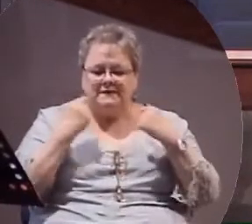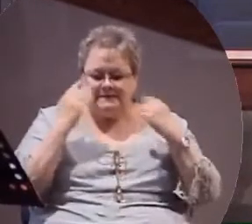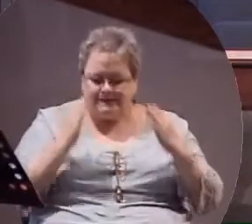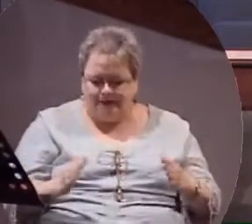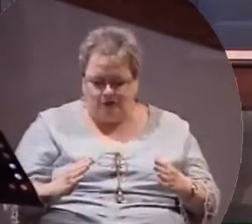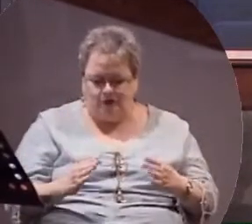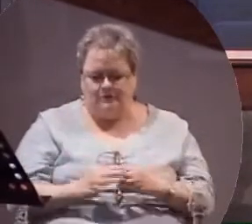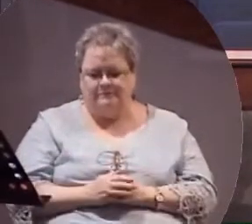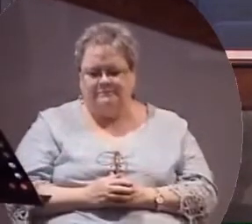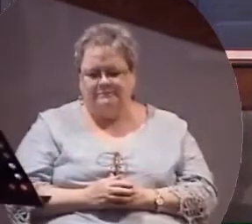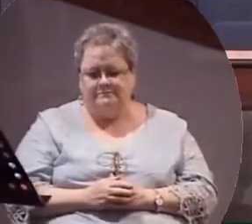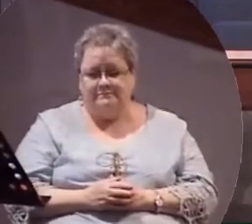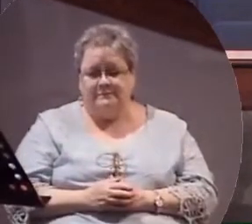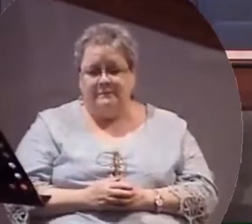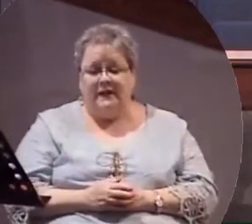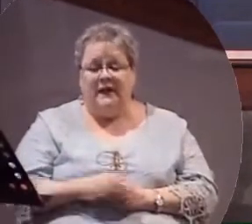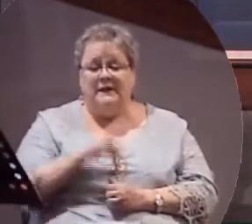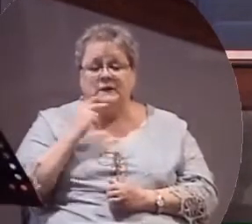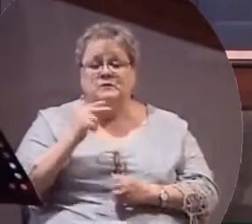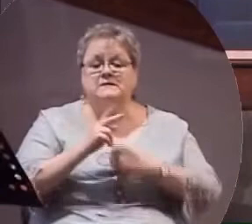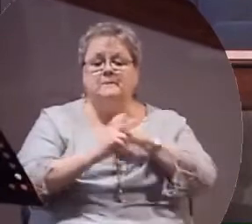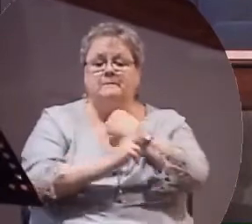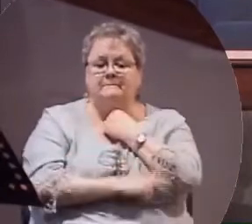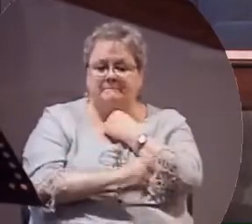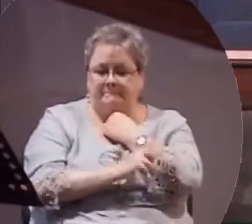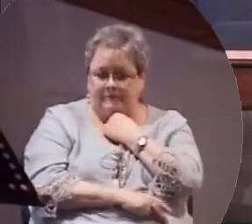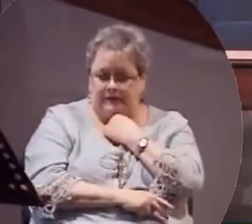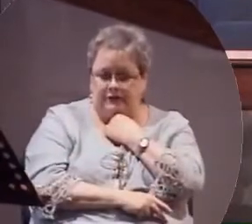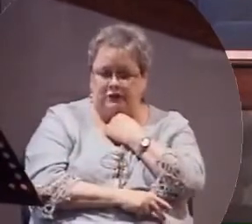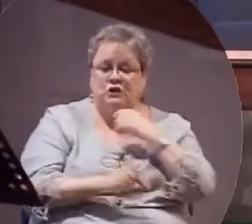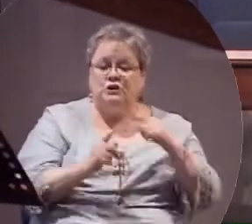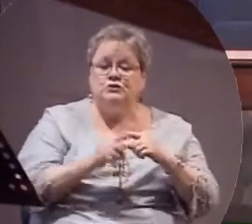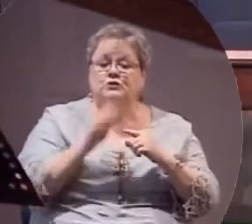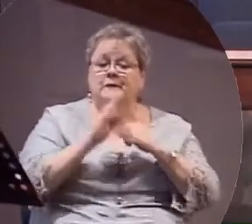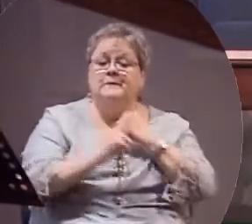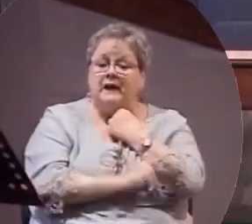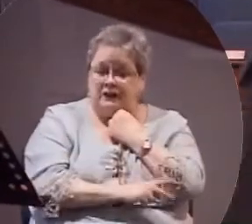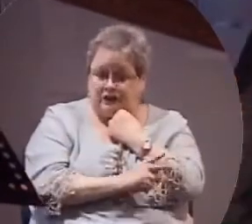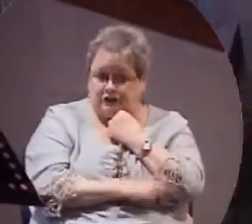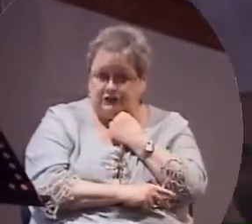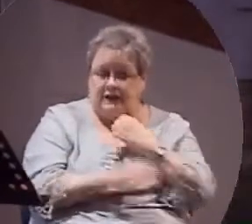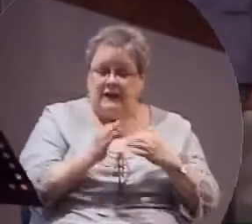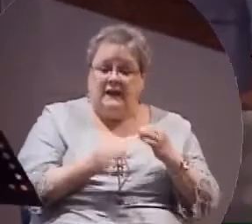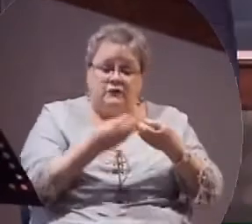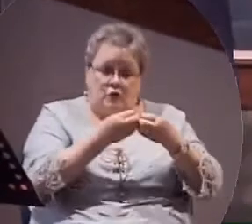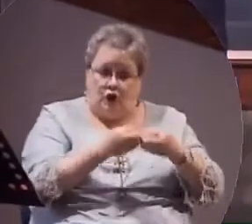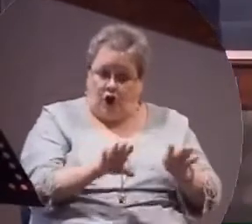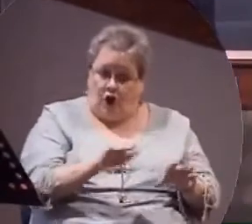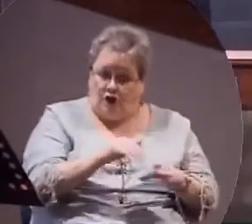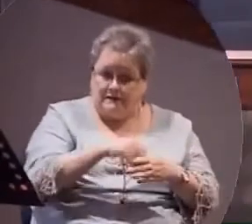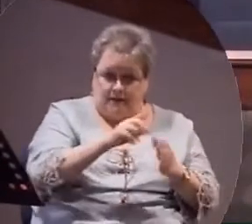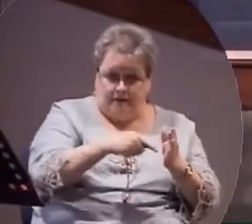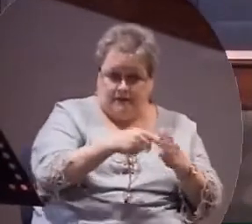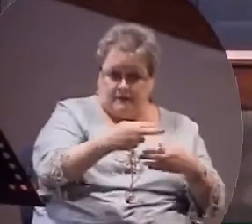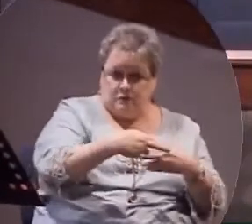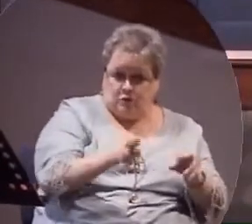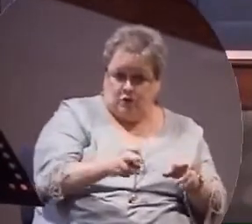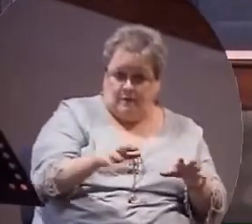Such was sentenced. If you're lost tonight in this room, can I tell you something? The wrath of God's